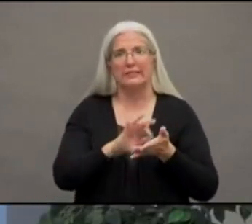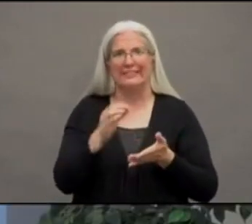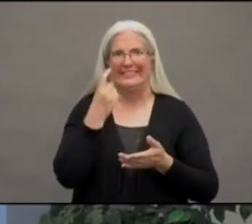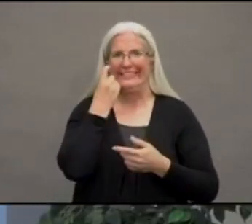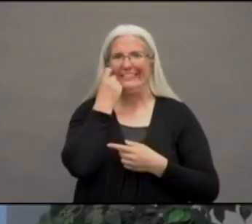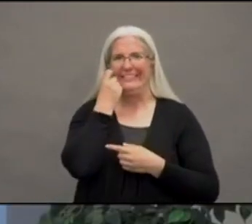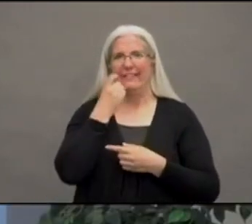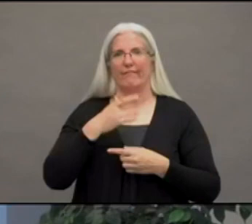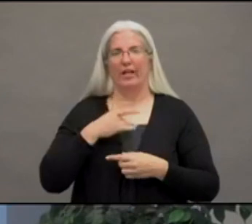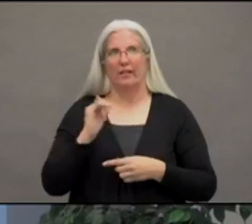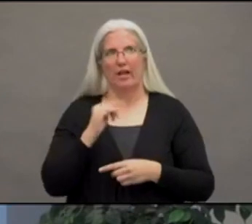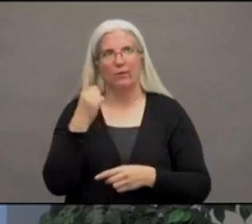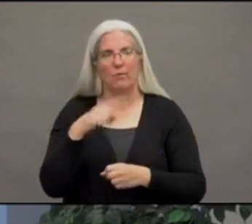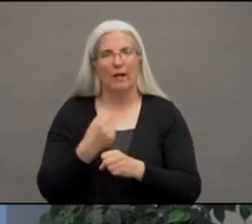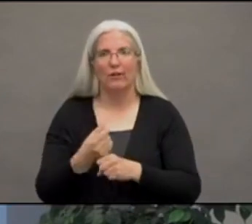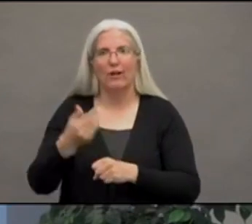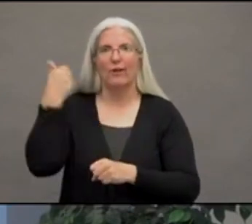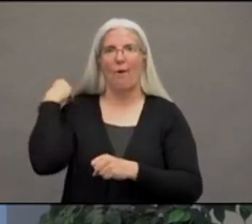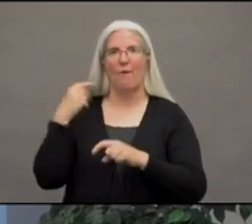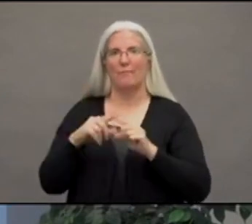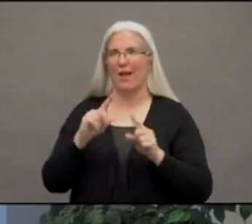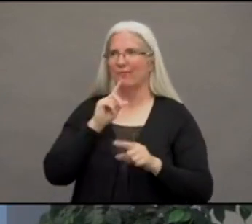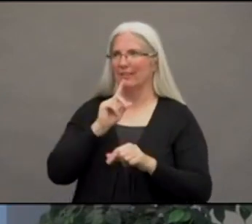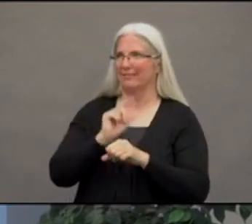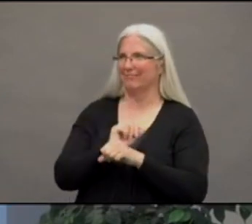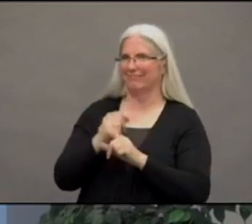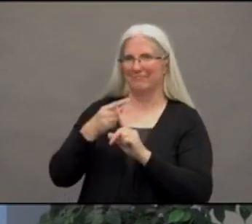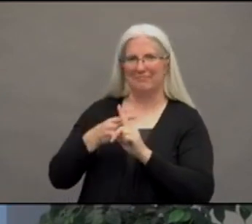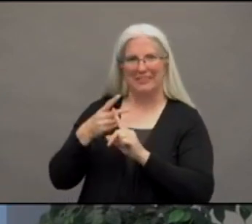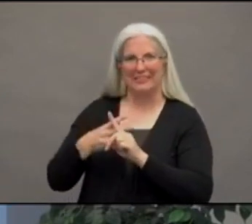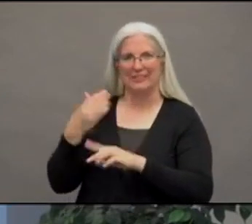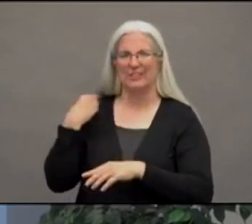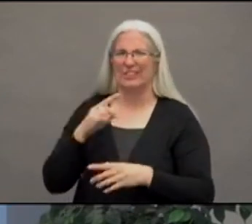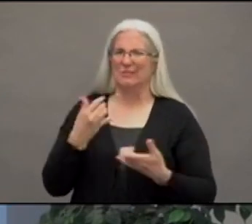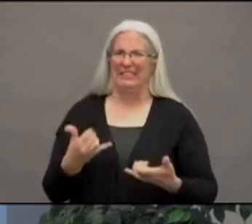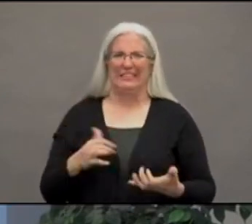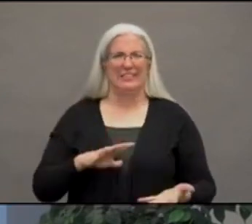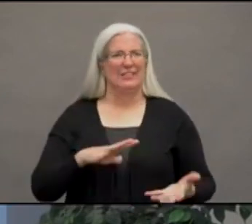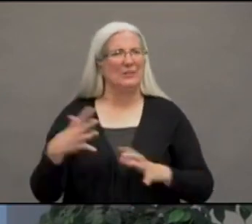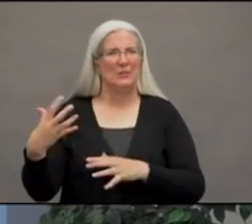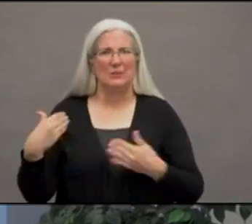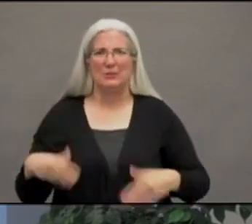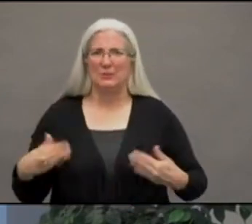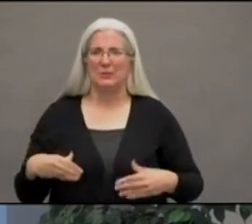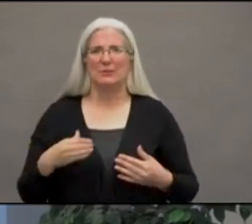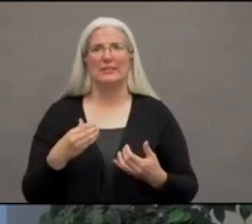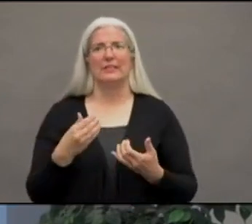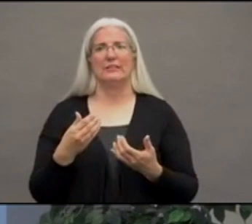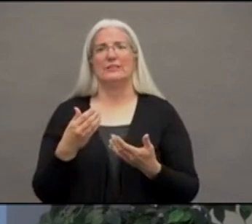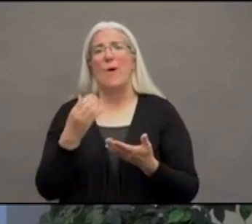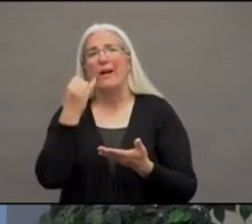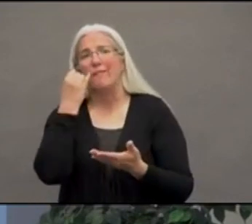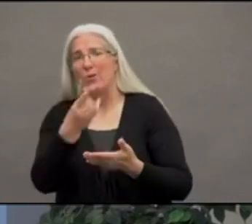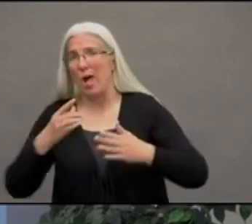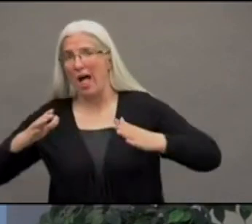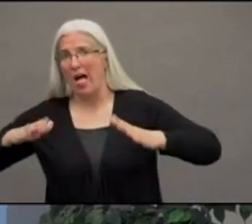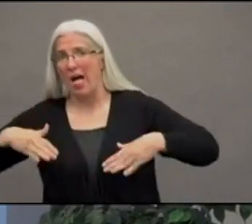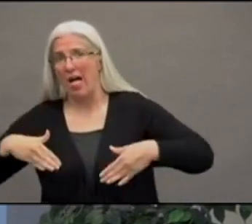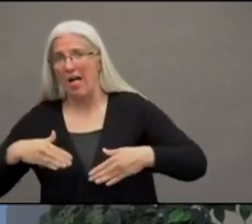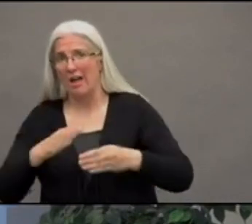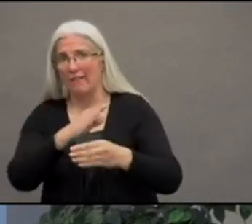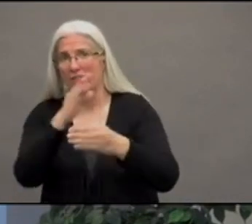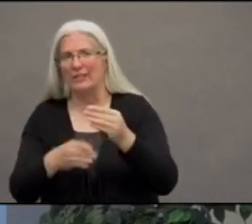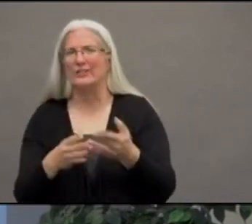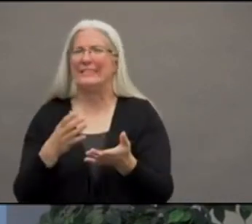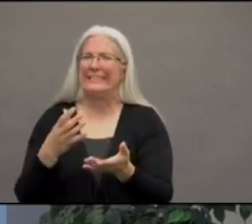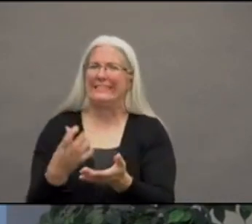ago because we're in pandemic time here. And it's still not too late to complete the census. So Monica, can you tell us a